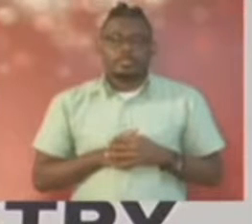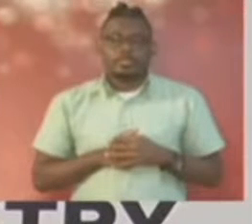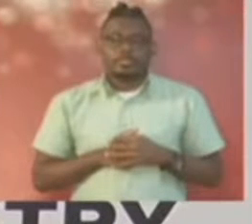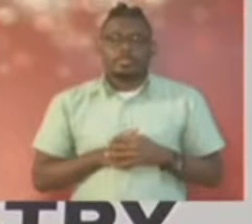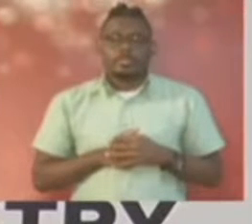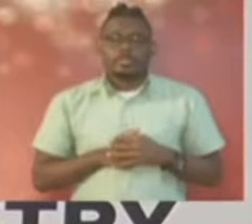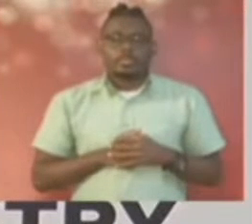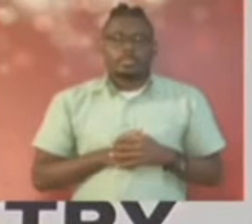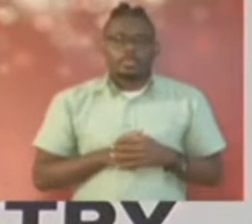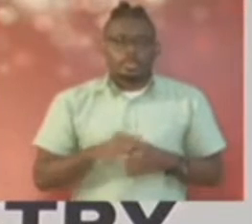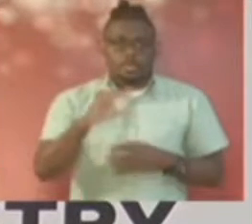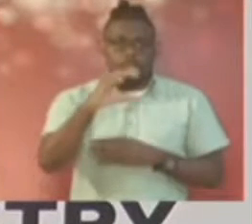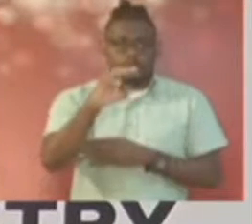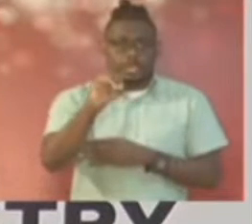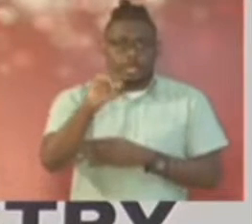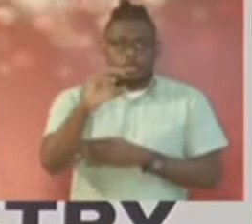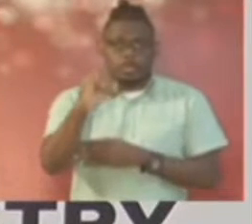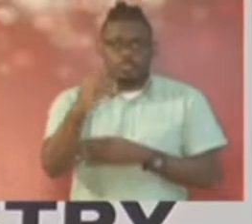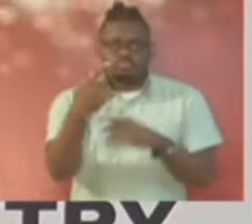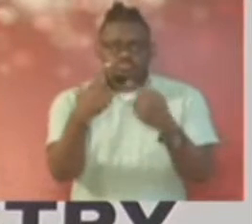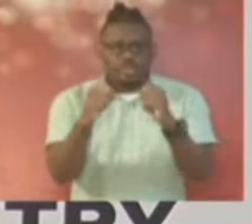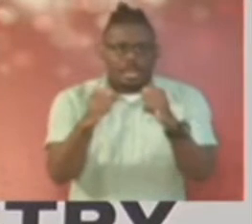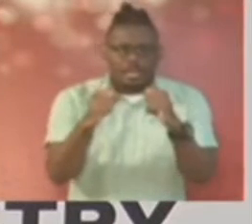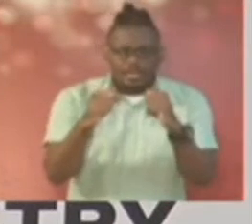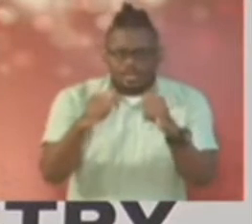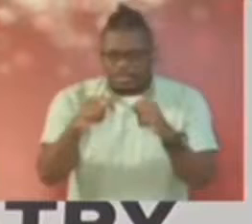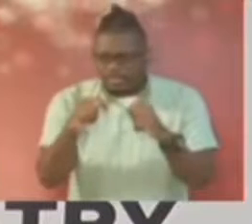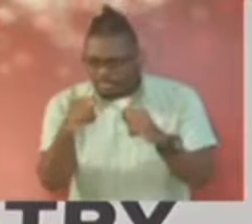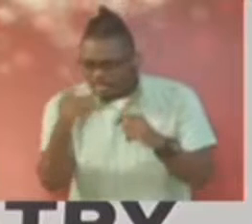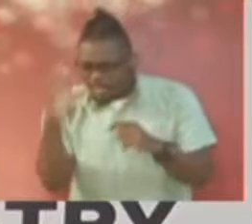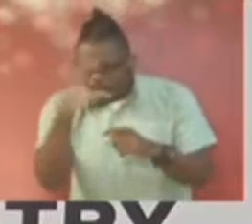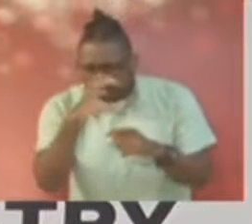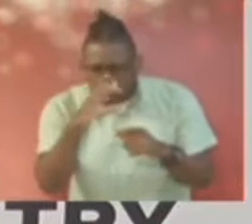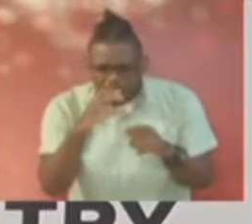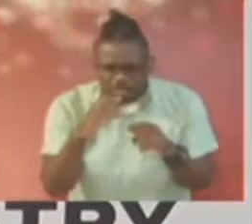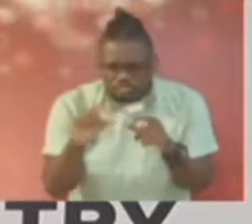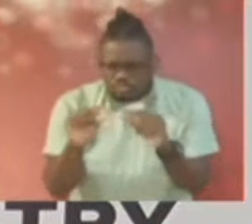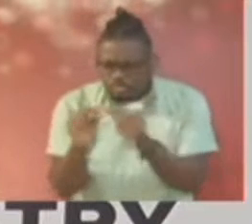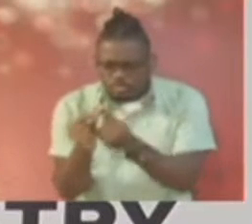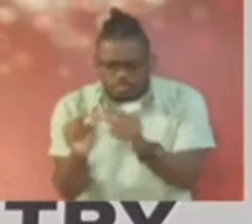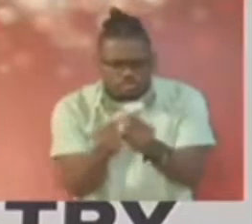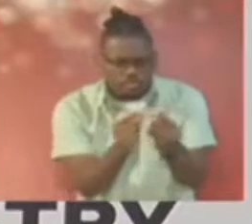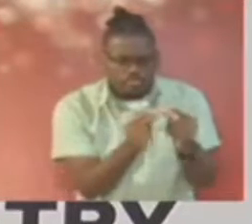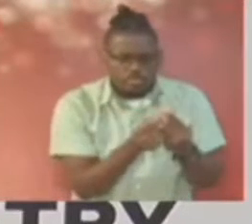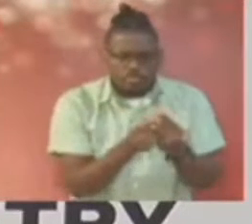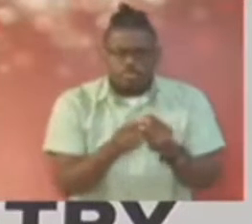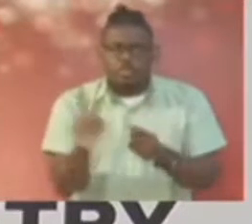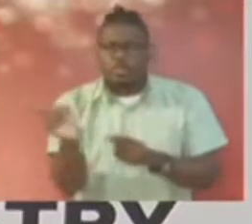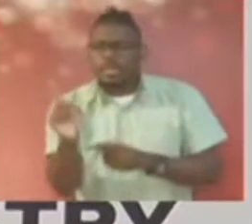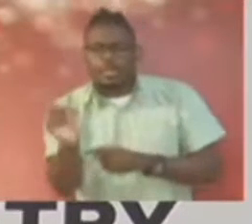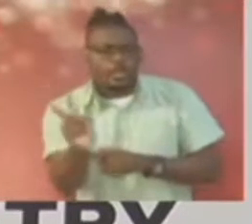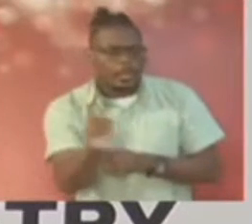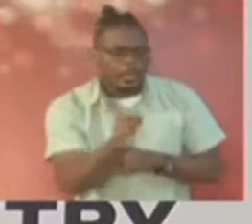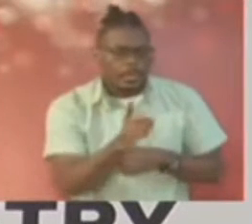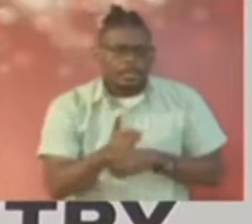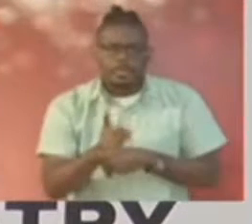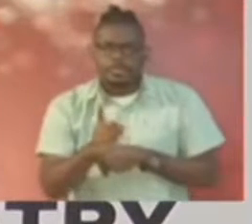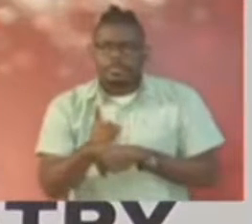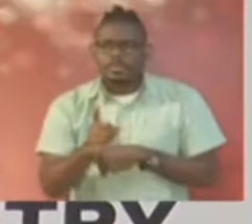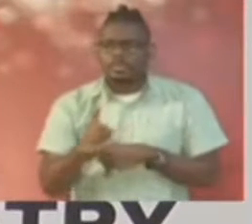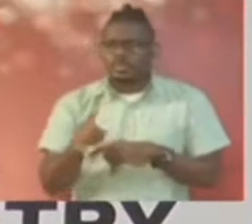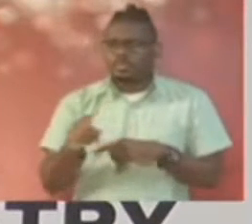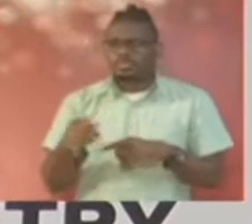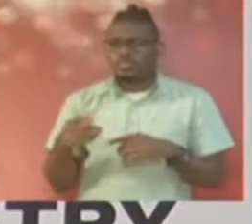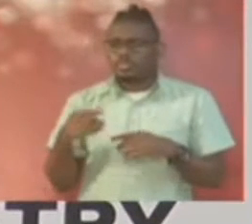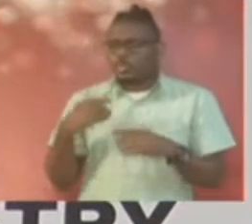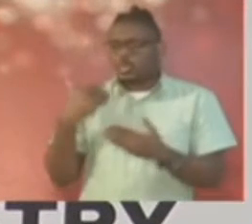CMOHs are actively pursuing to see if there's any clustering in any particular locality or coming from any particular source. So once we have